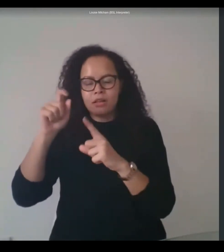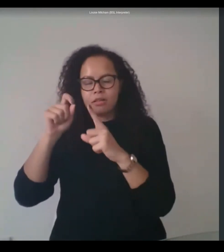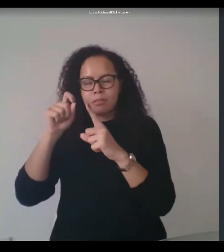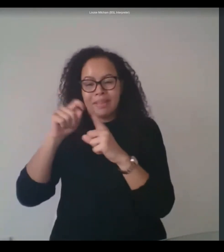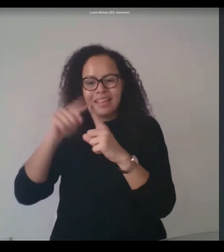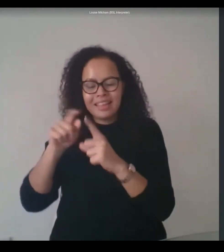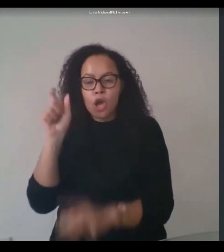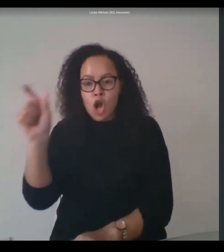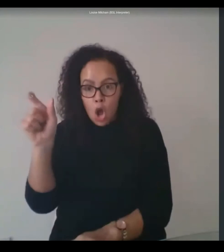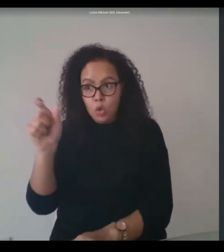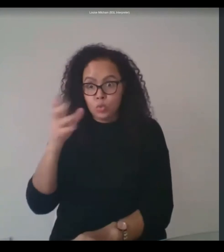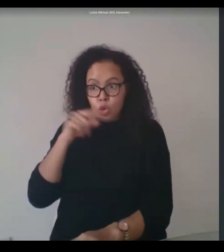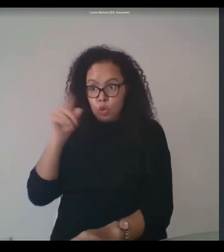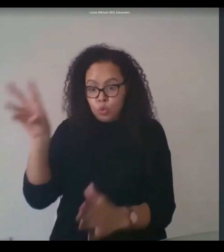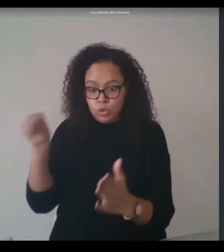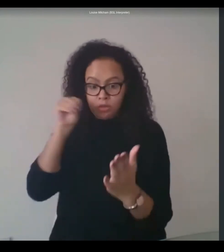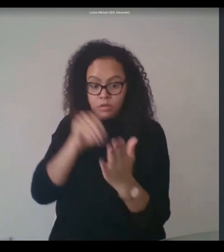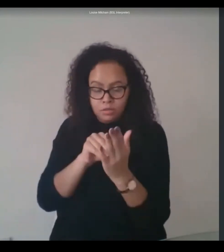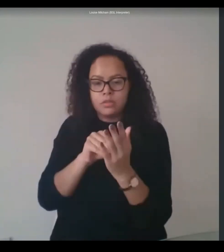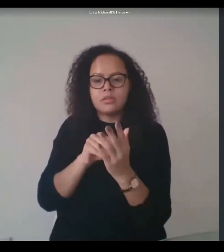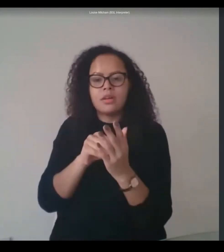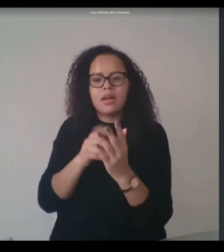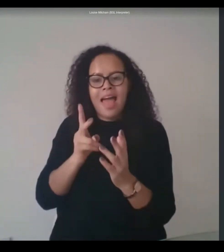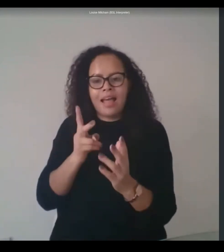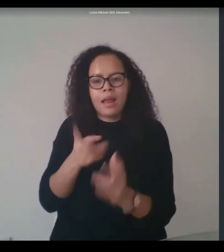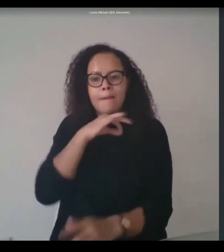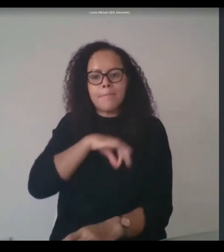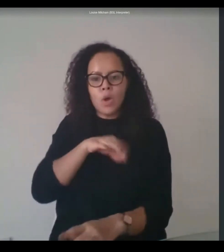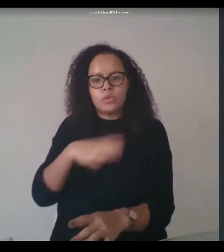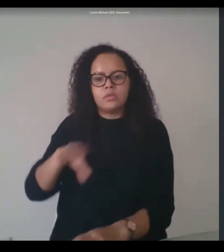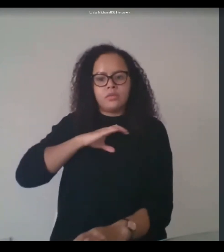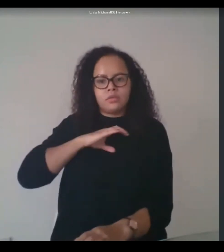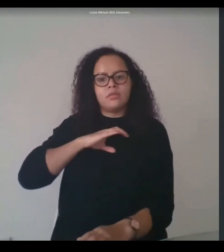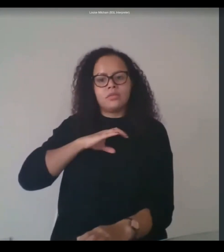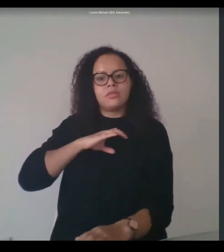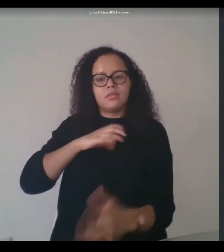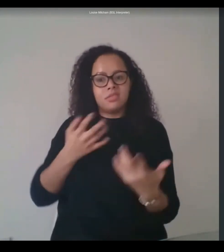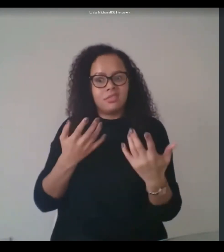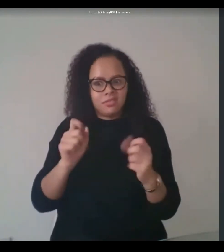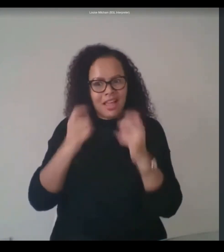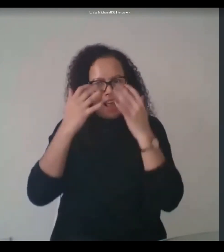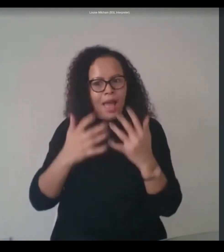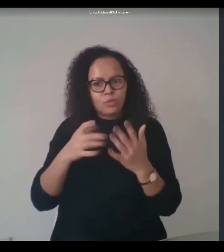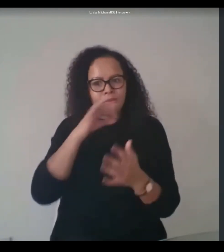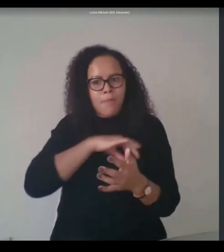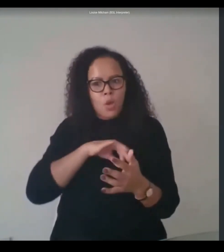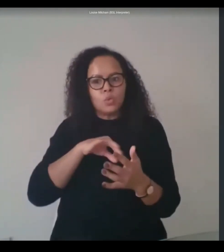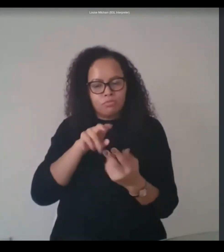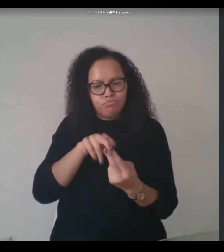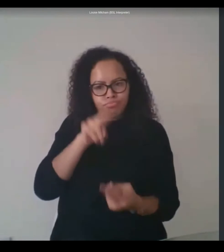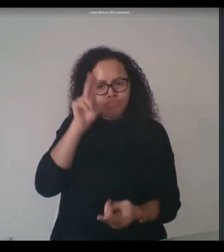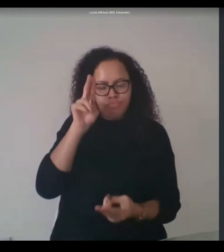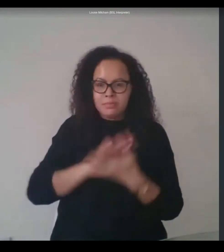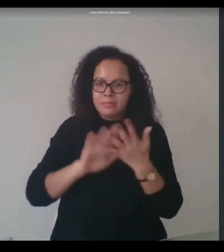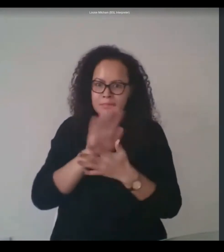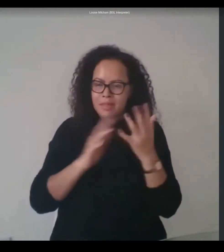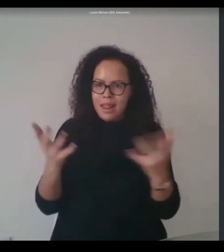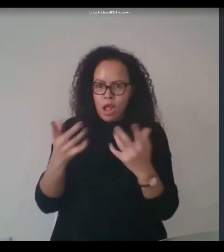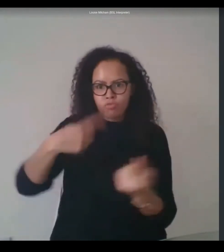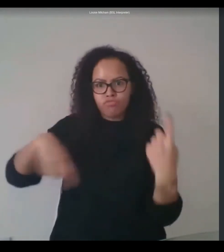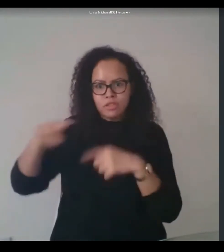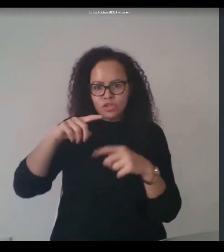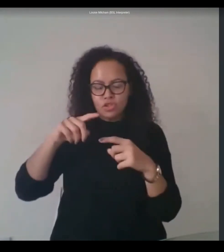you a bonus point. So all this was really good for us because we're able to suddenly now have a range of being able to understand even